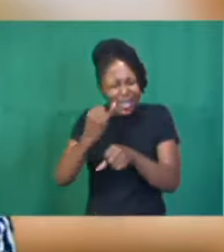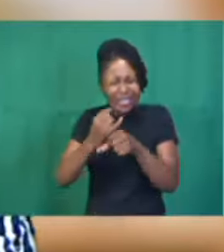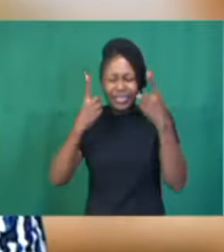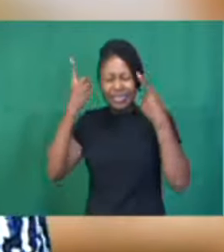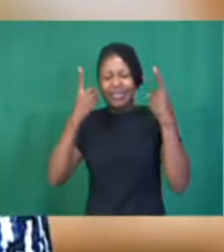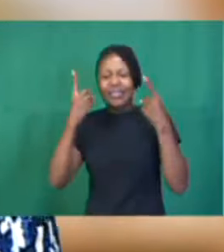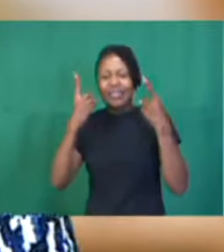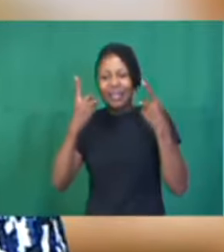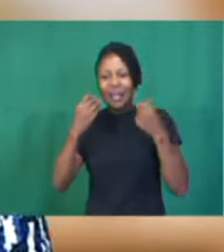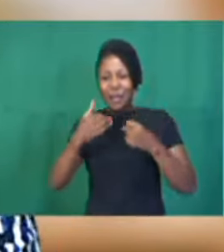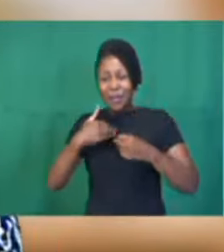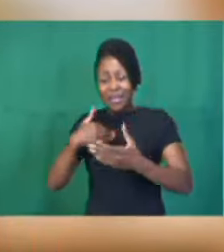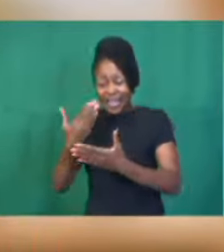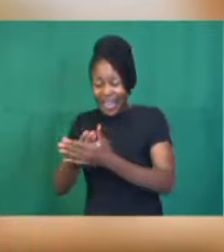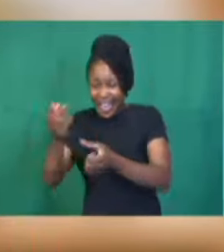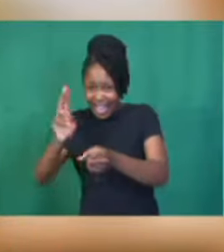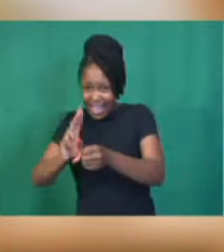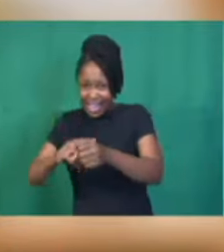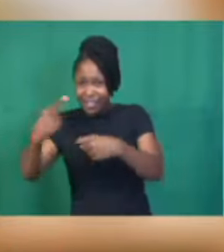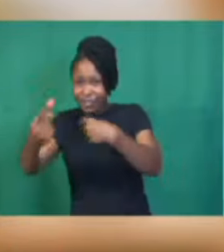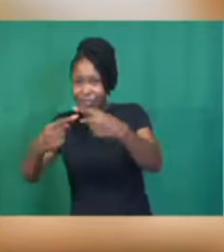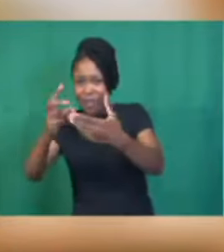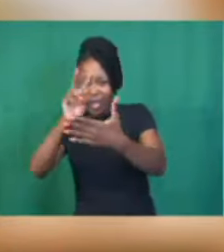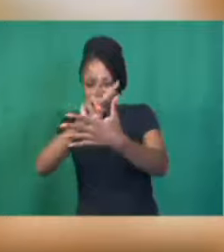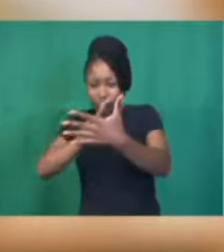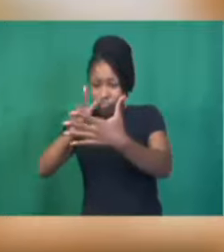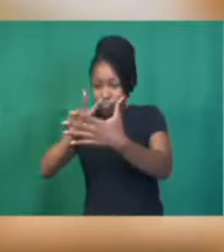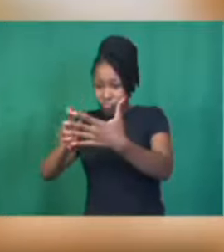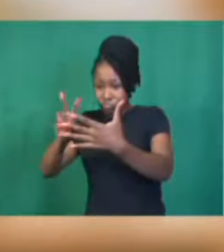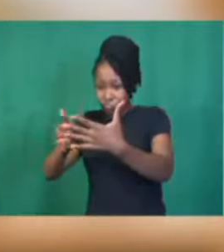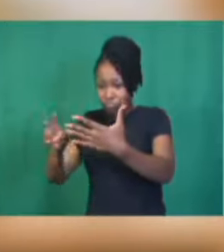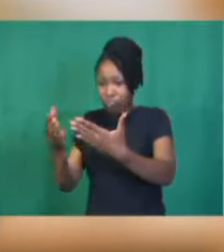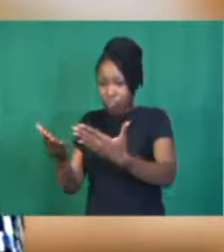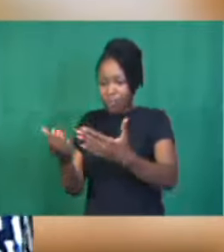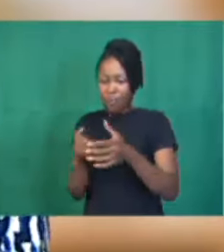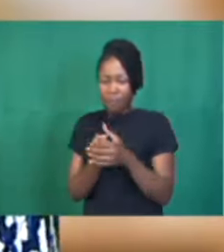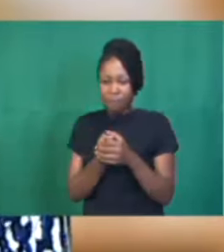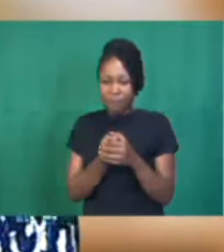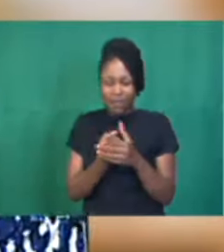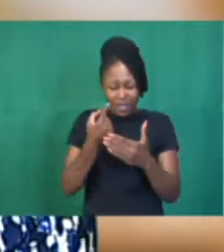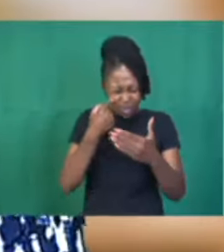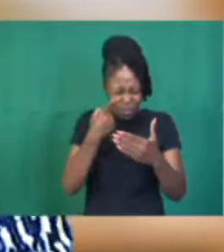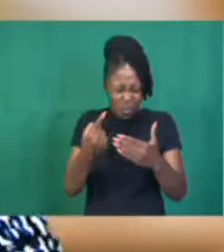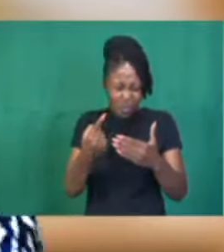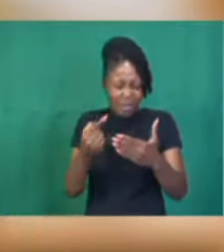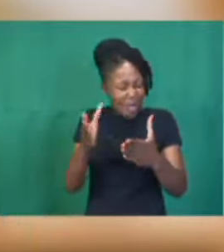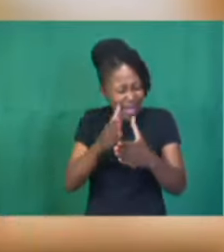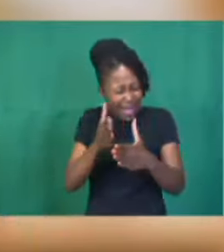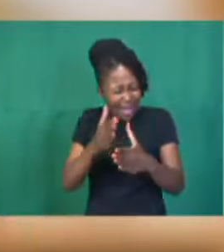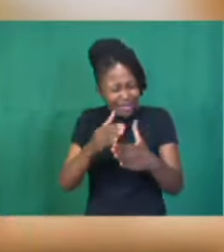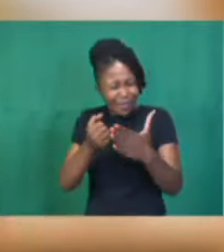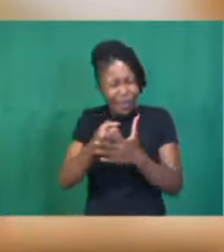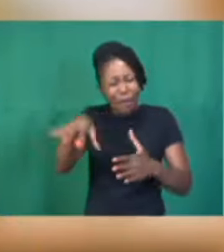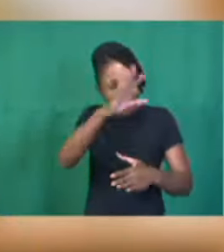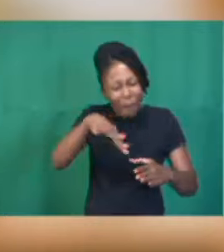look into the next sentence to see if we find the response to that, or the answer to that